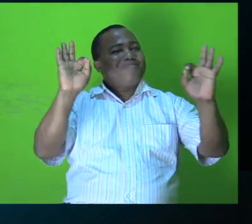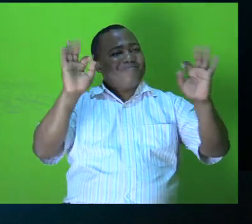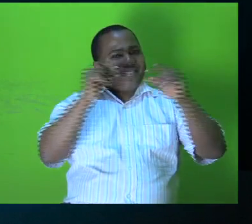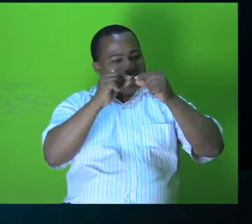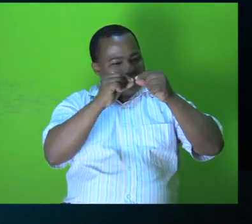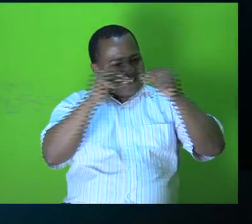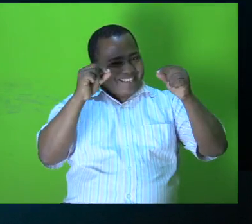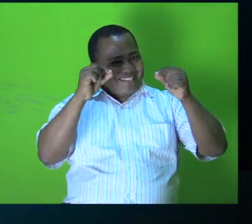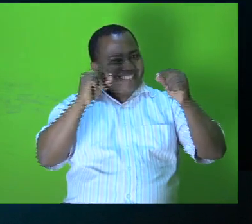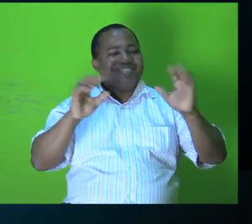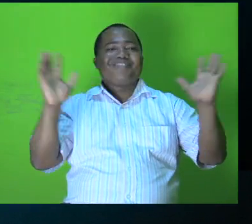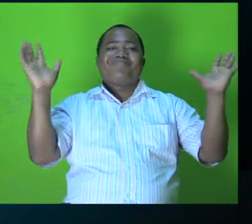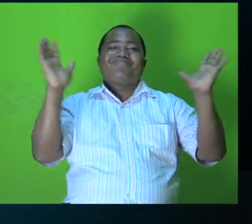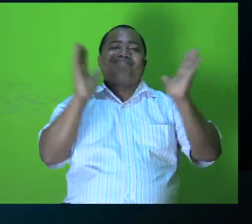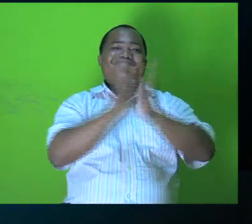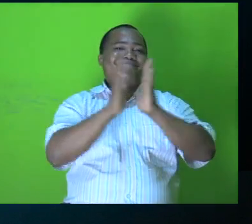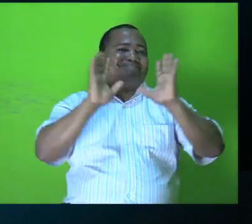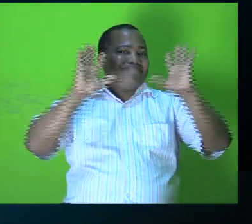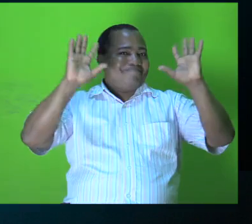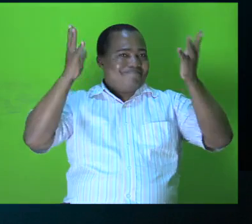2.